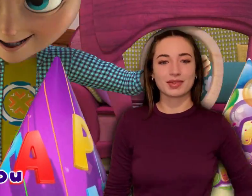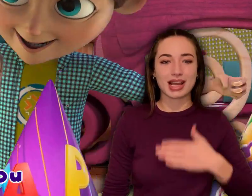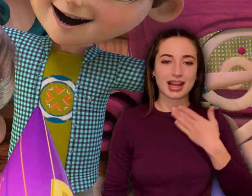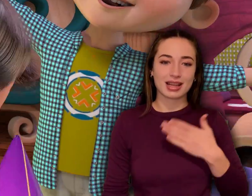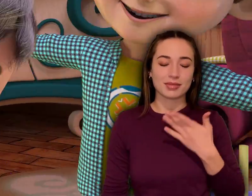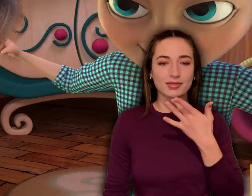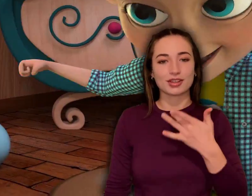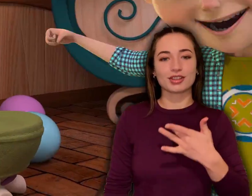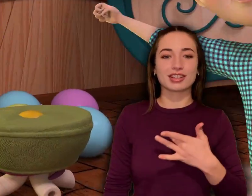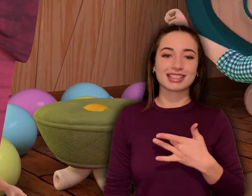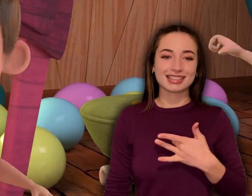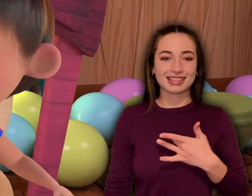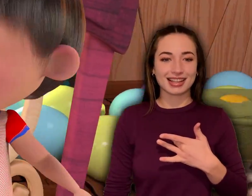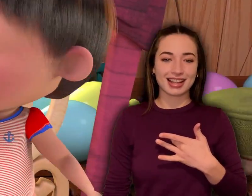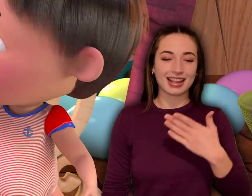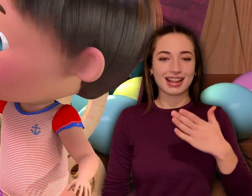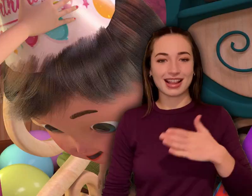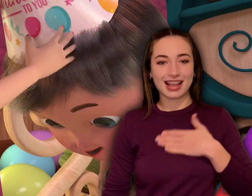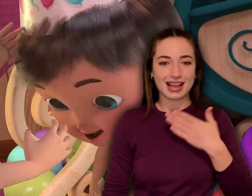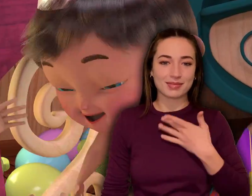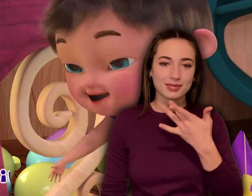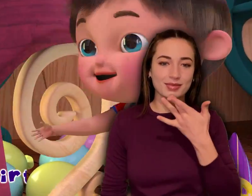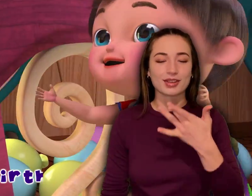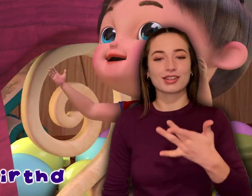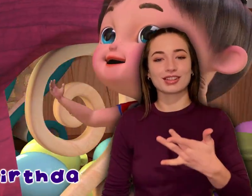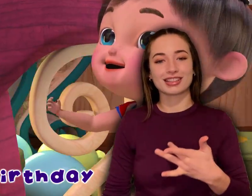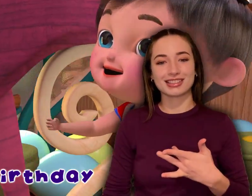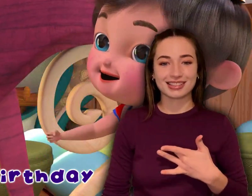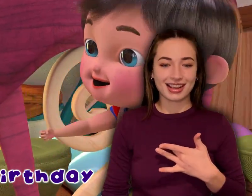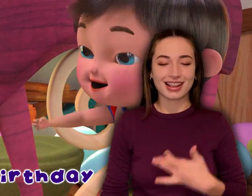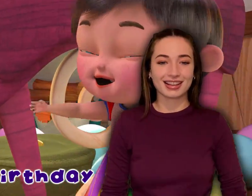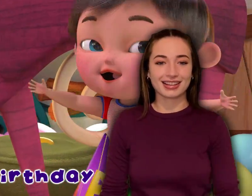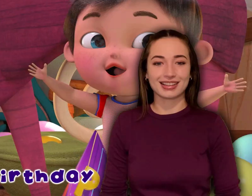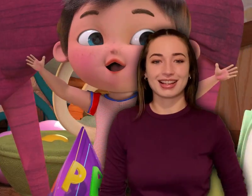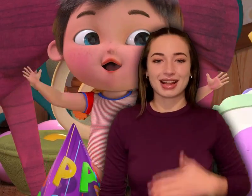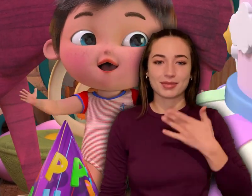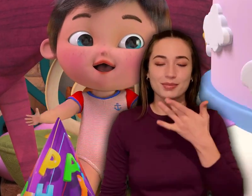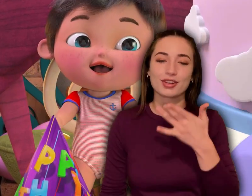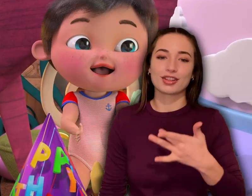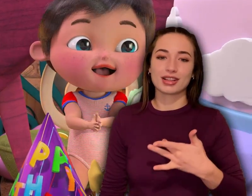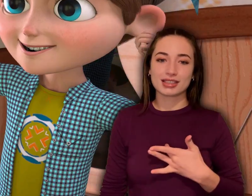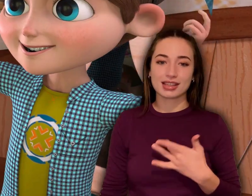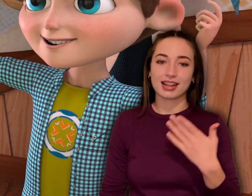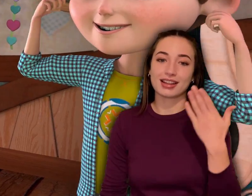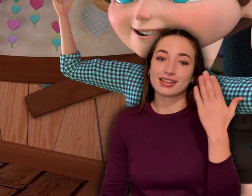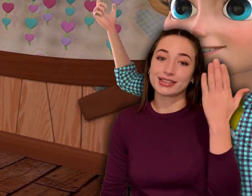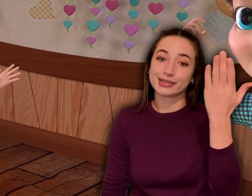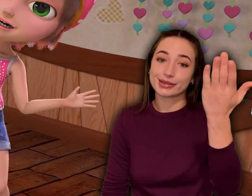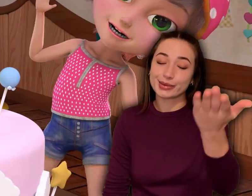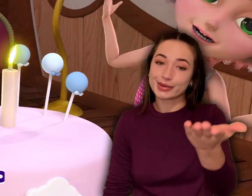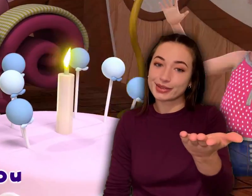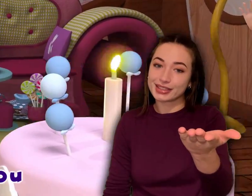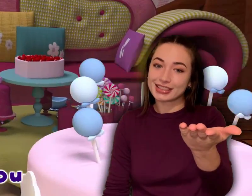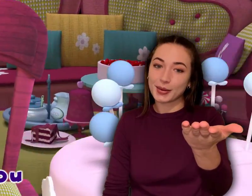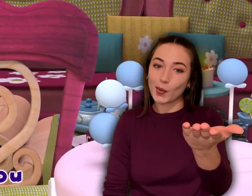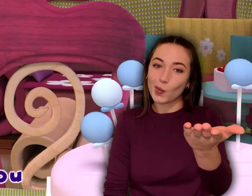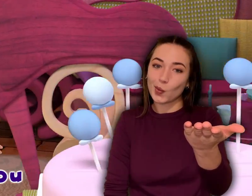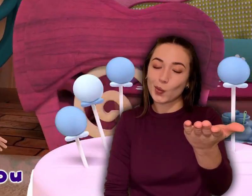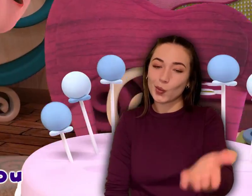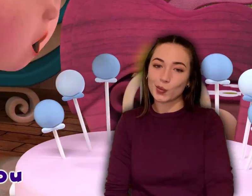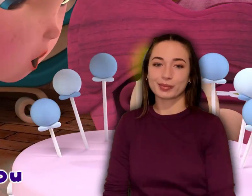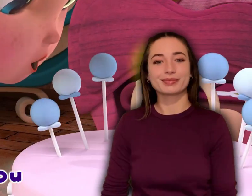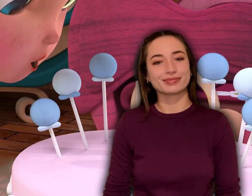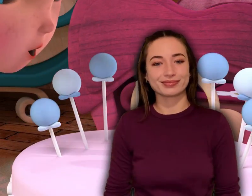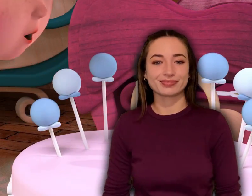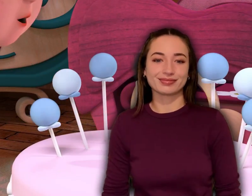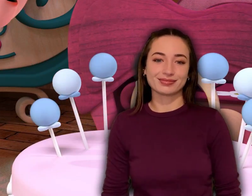you happy birthday happy birth birthday happy birthday to